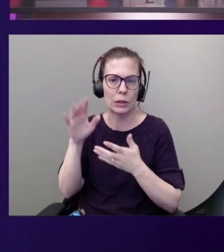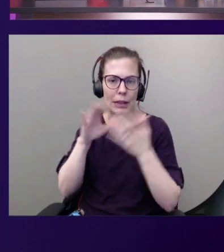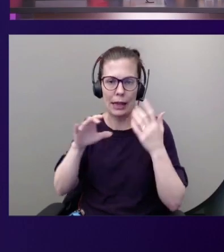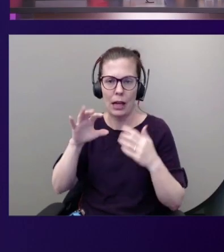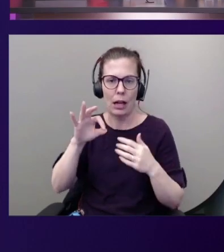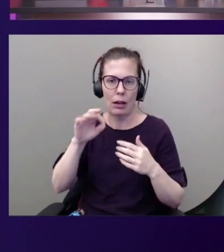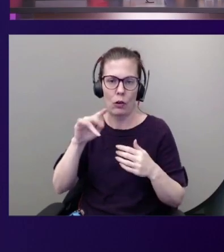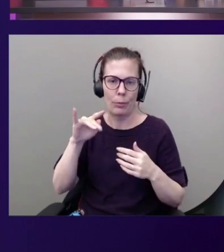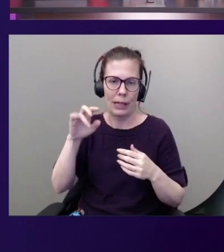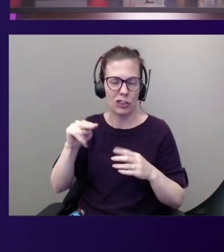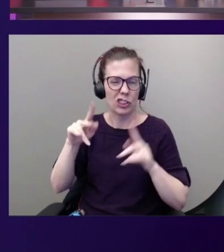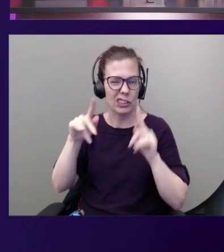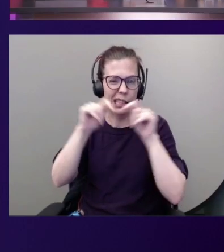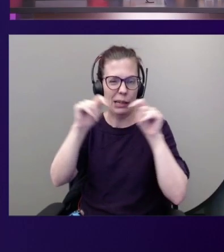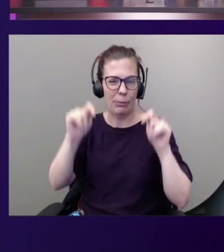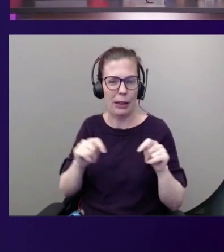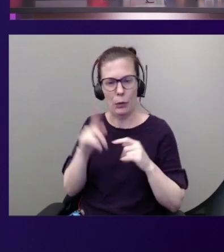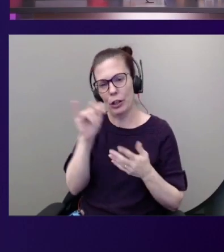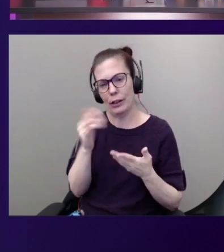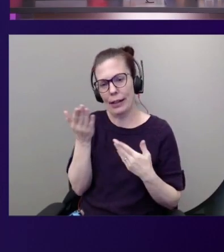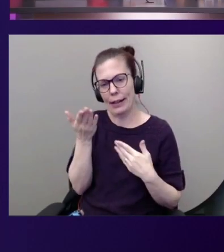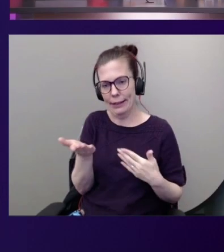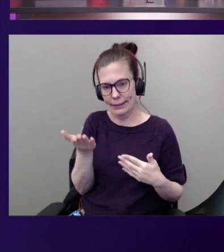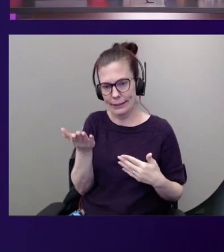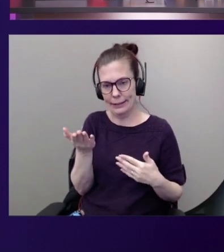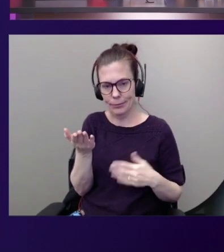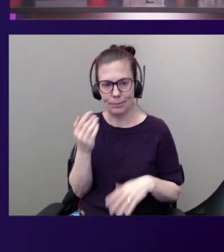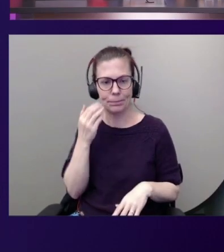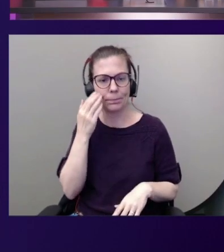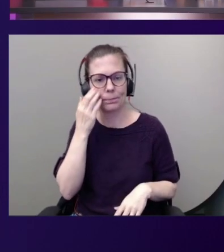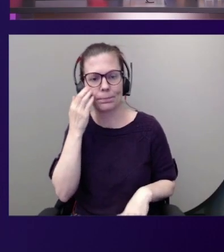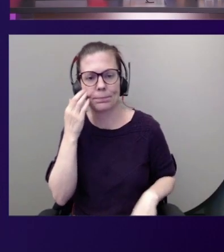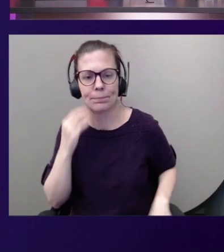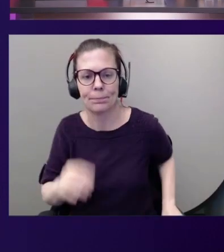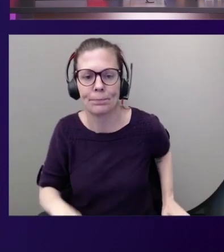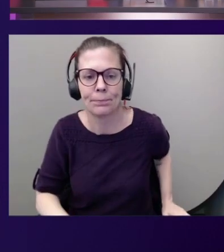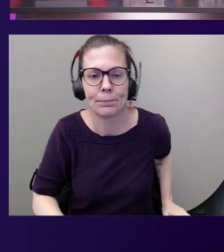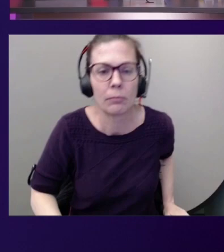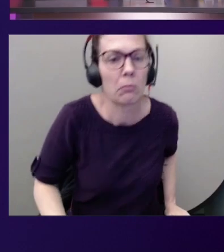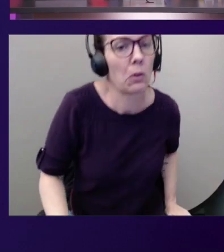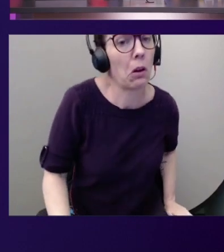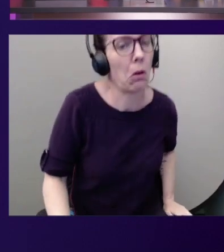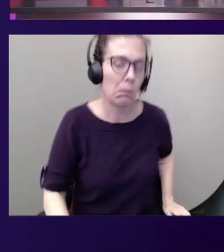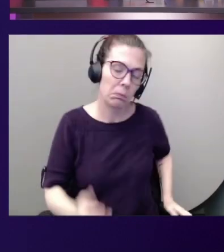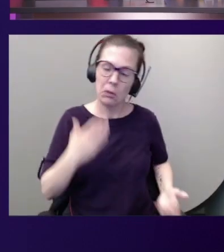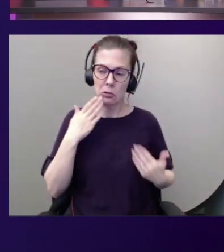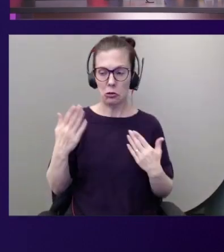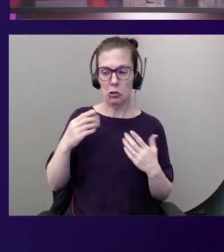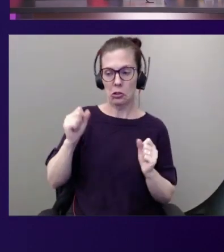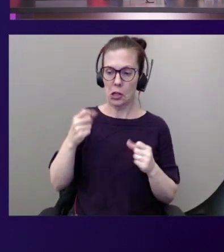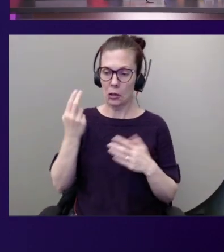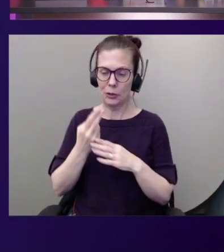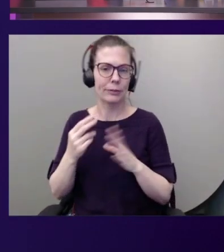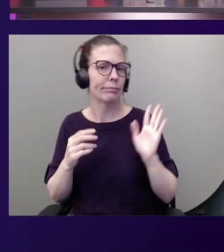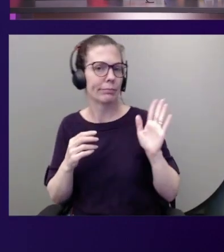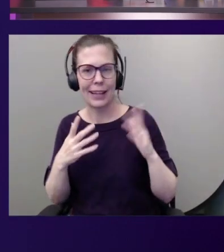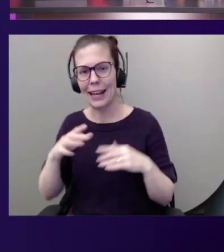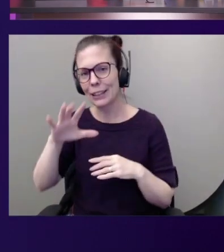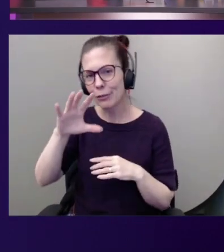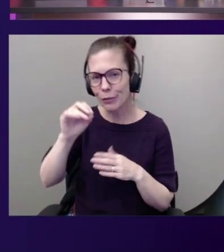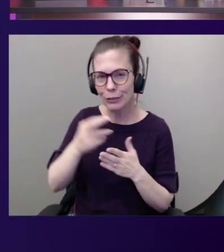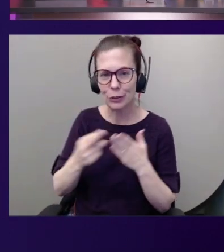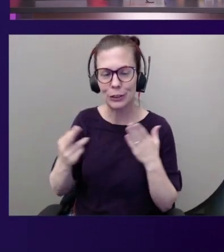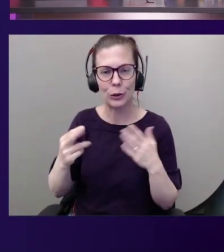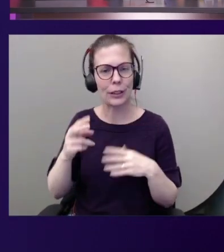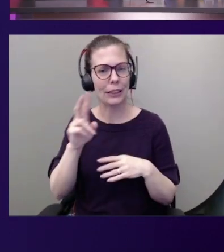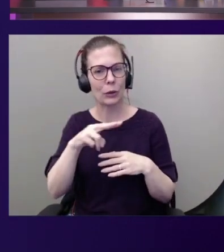which would look something like this. Reasonable. Yeah, totally reasonable. It contains 50 resources, 22